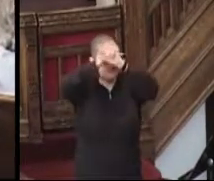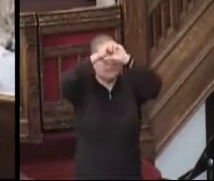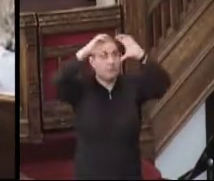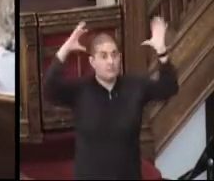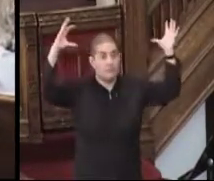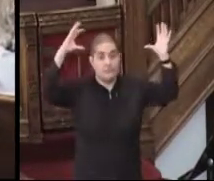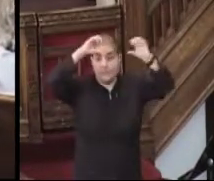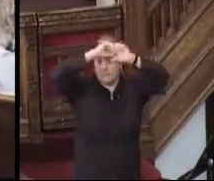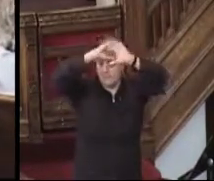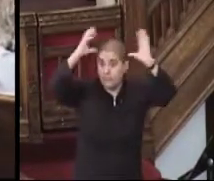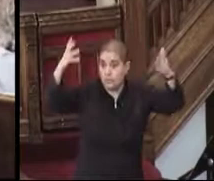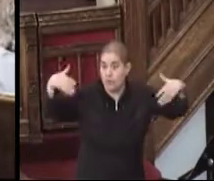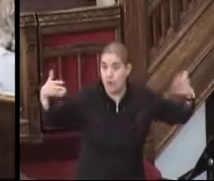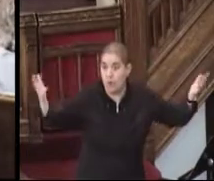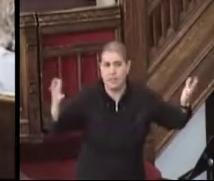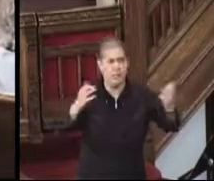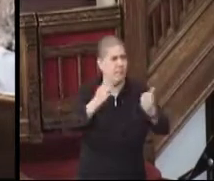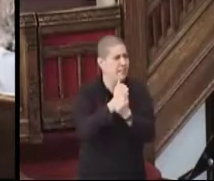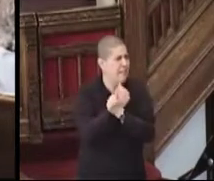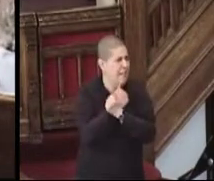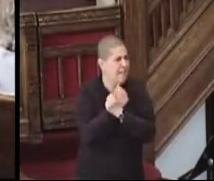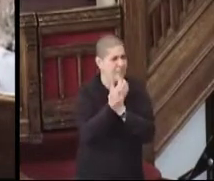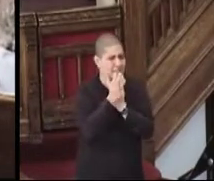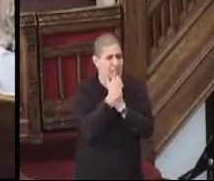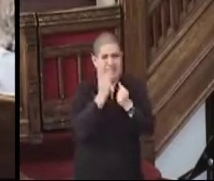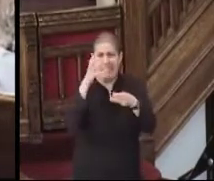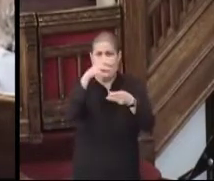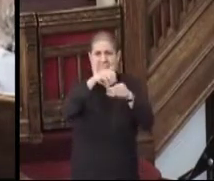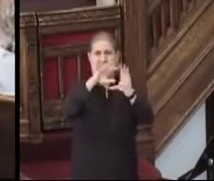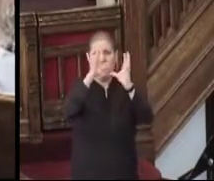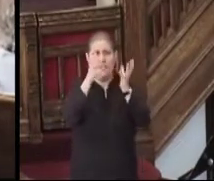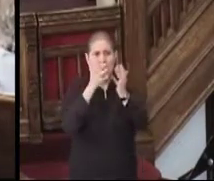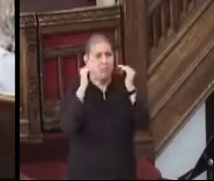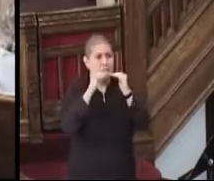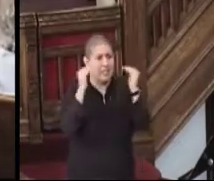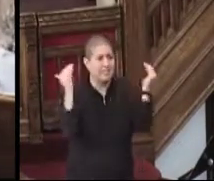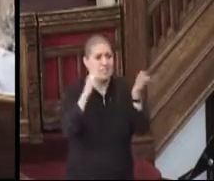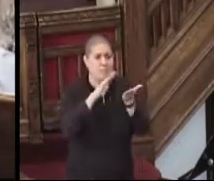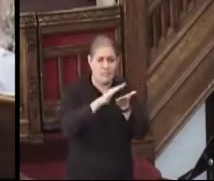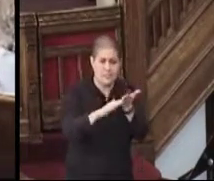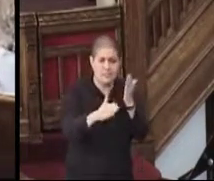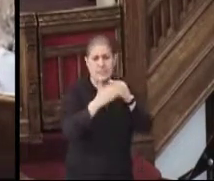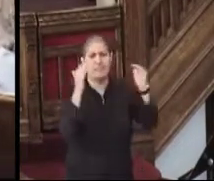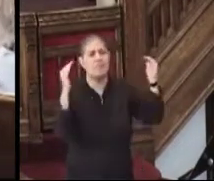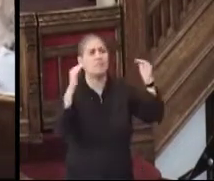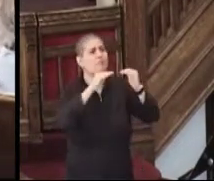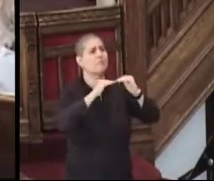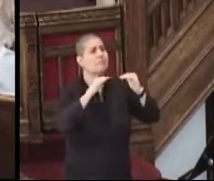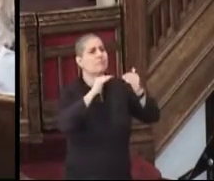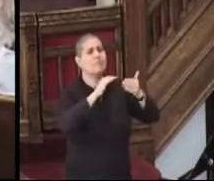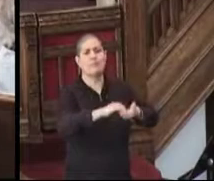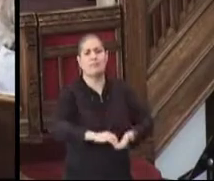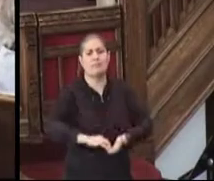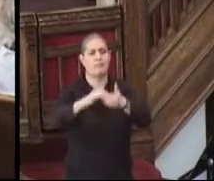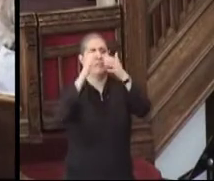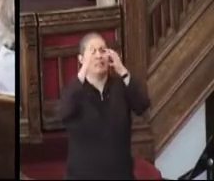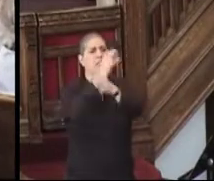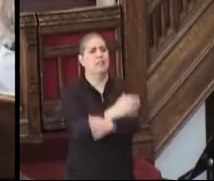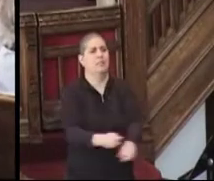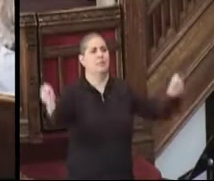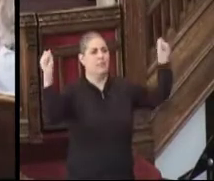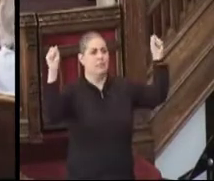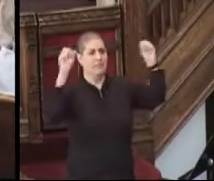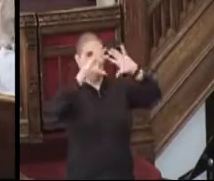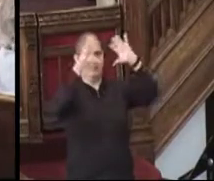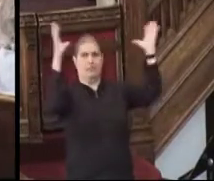of a world based on love and compassion, justice and forgiveness, equality and liberation. And what would it